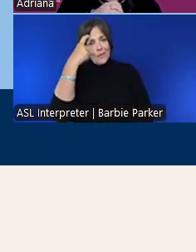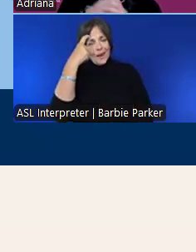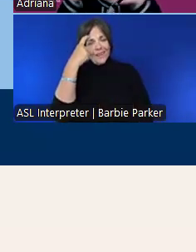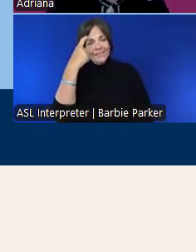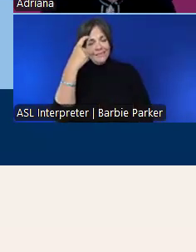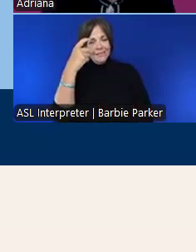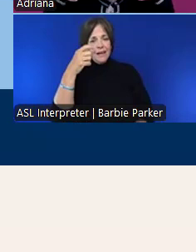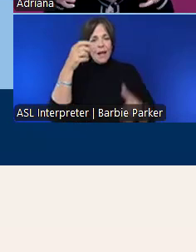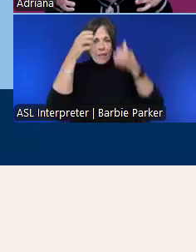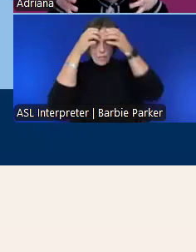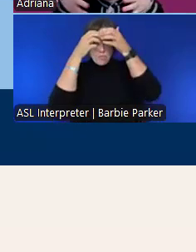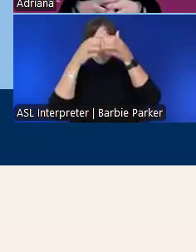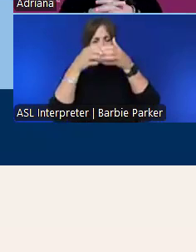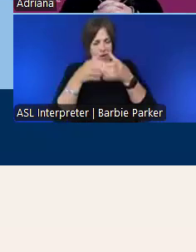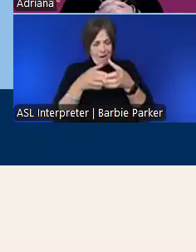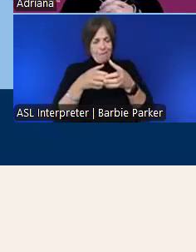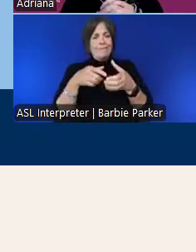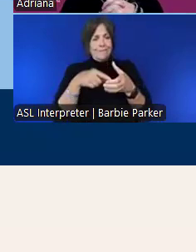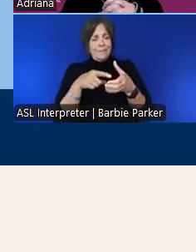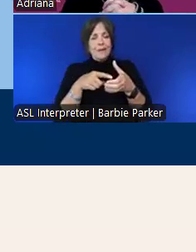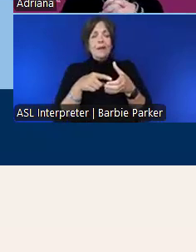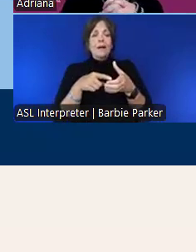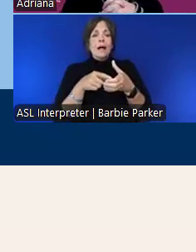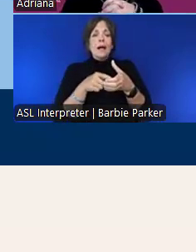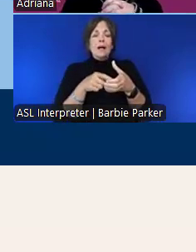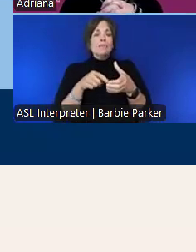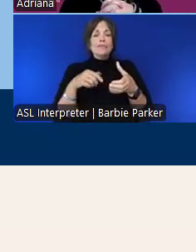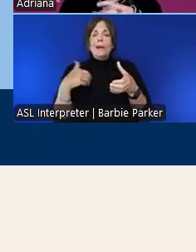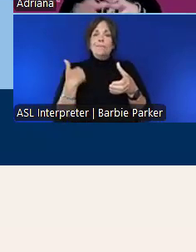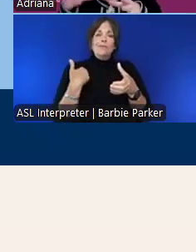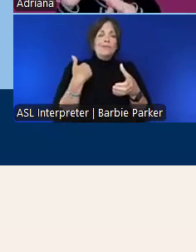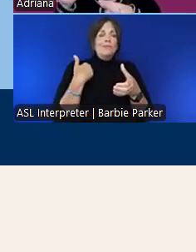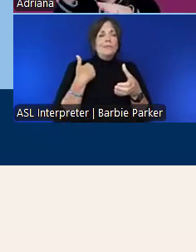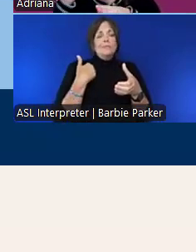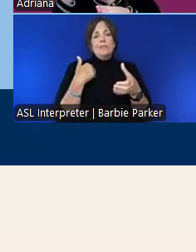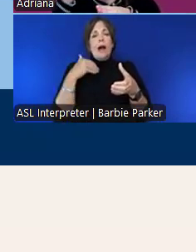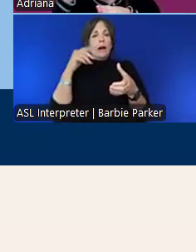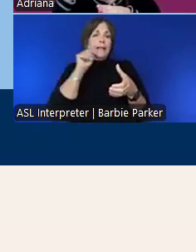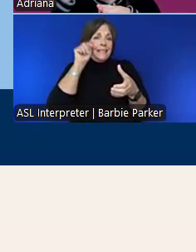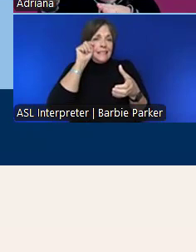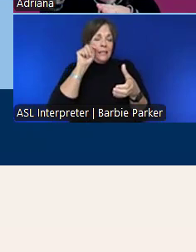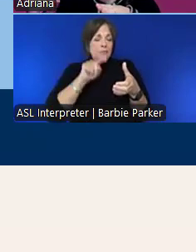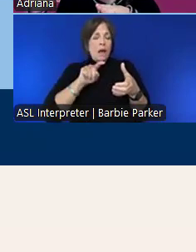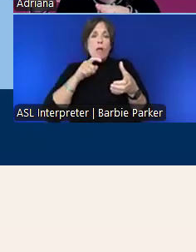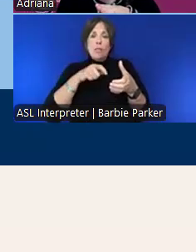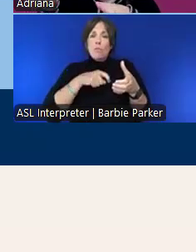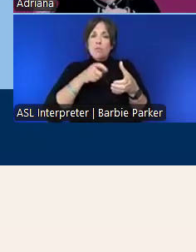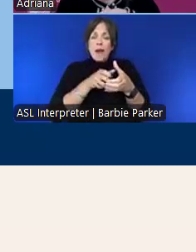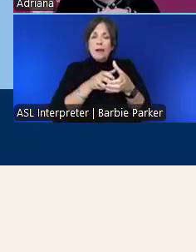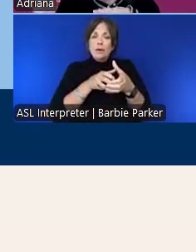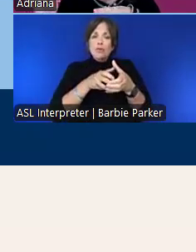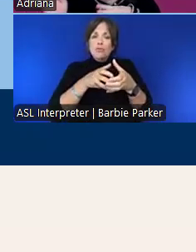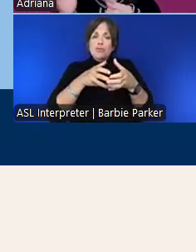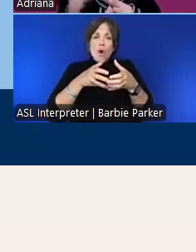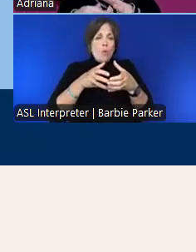it stops growing in size in early adolescence, the brain doesn't actually fully stop